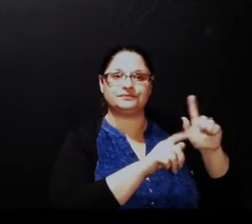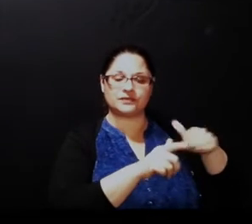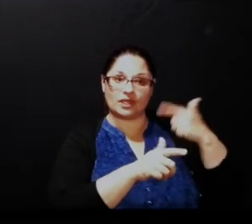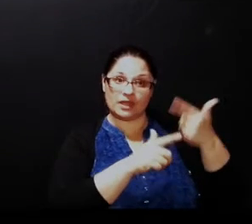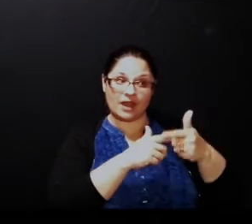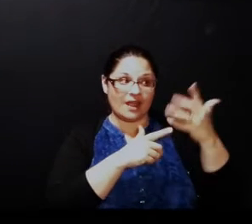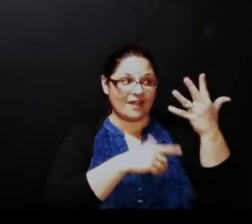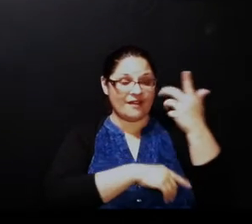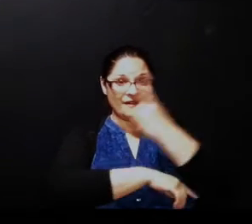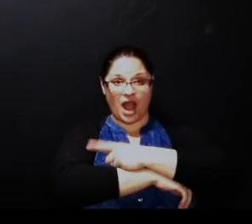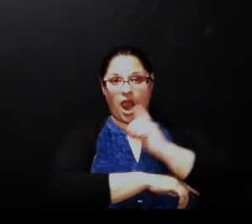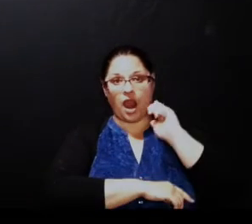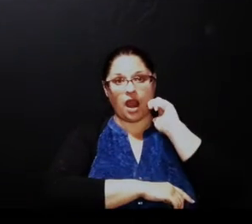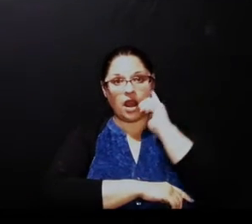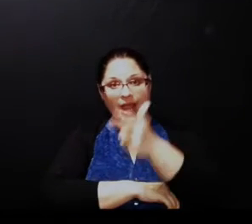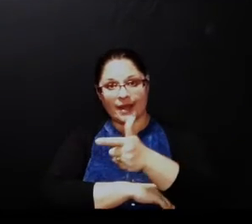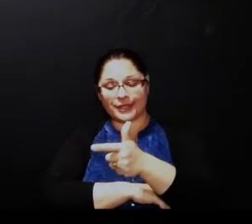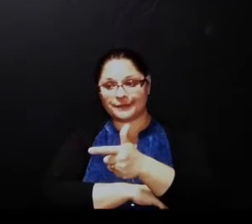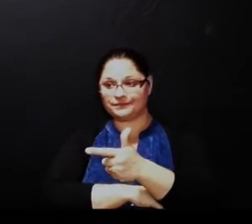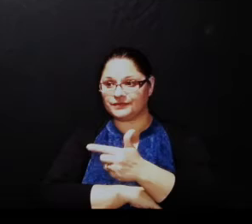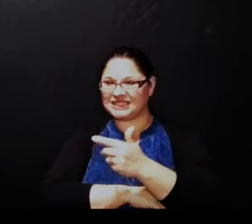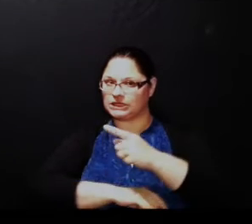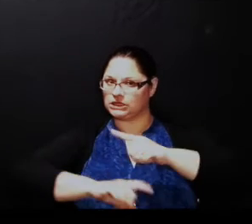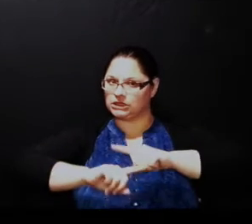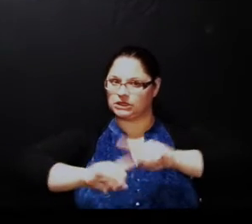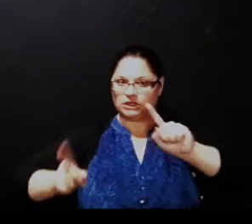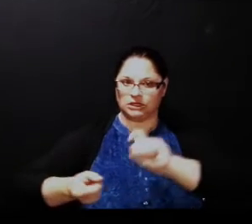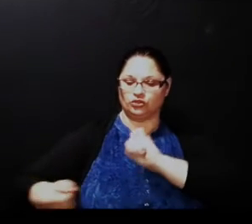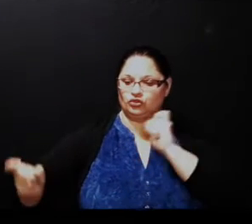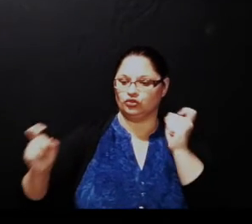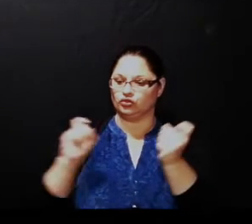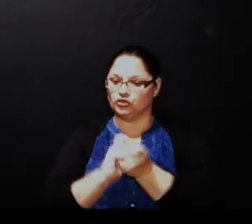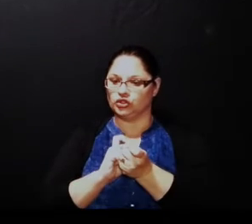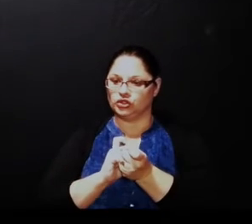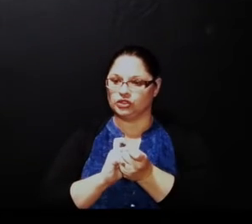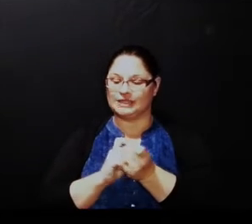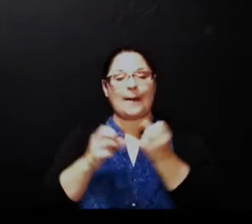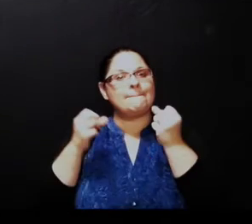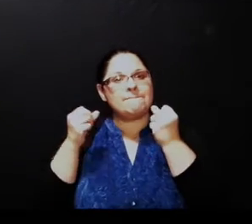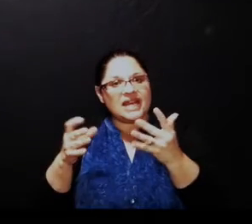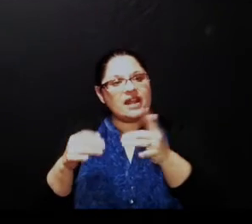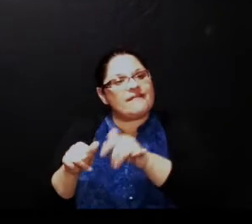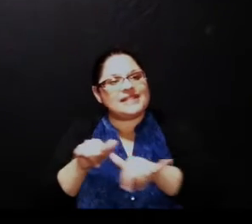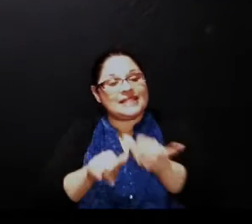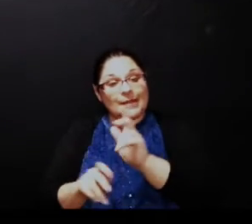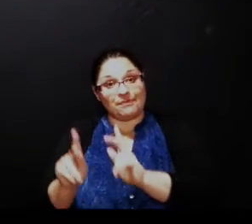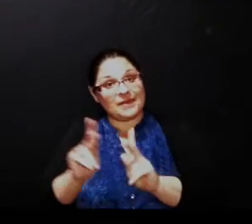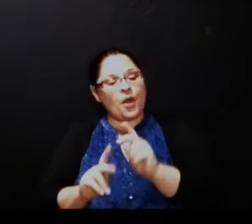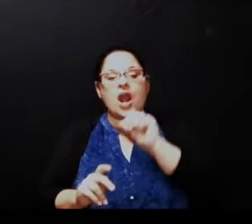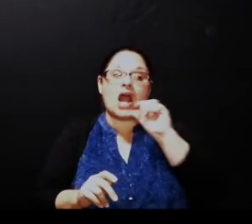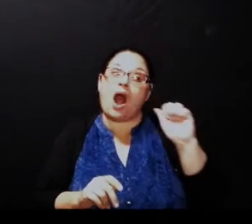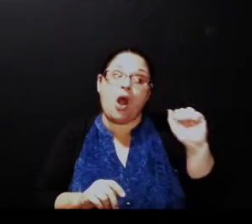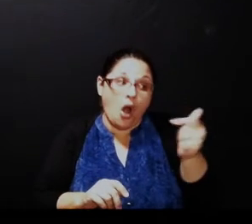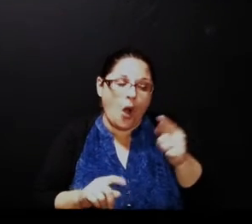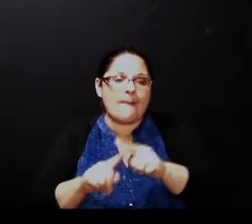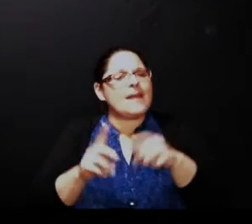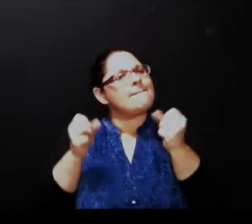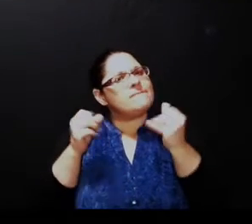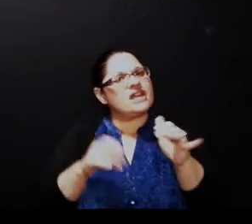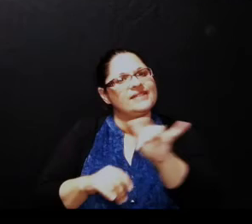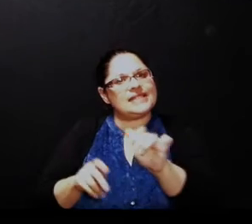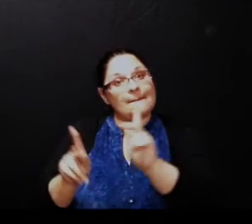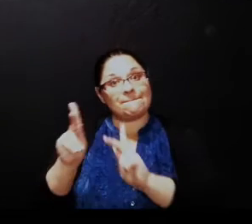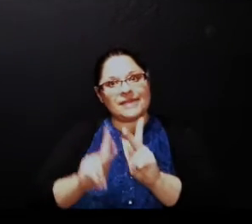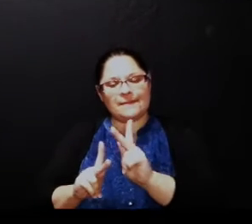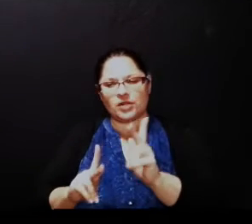those same people express an anger that cannot be silenced when they say crucify him. Very briefly, let me say